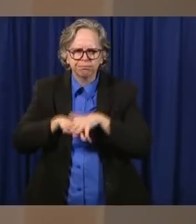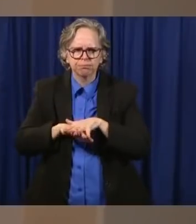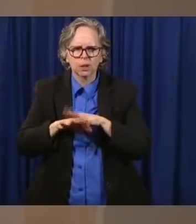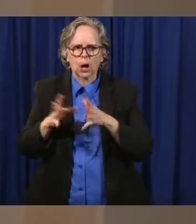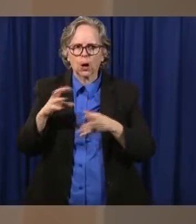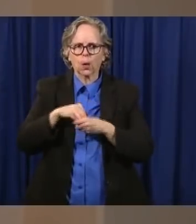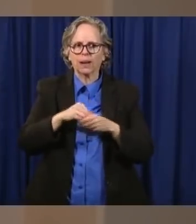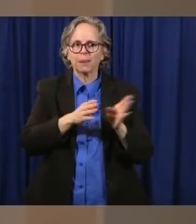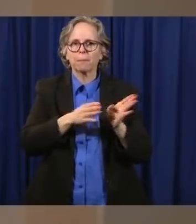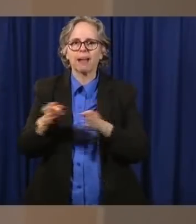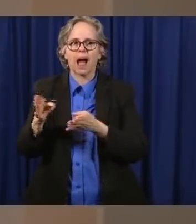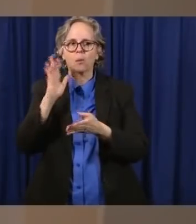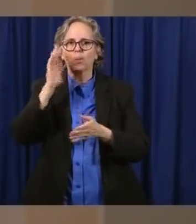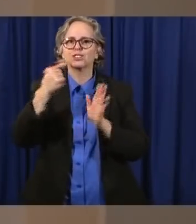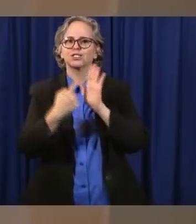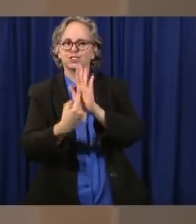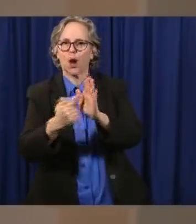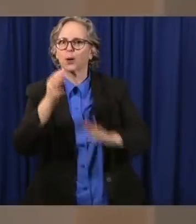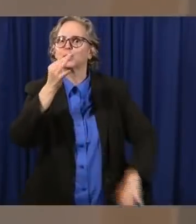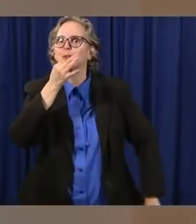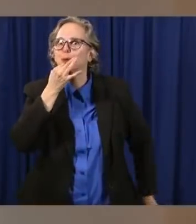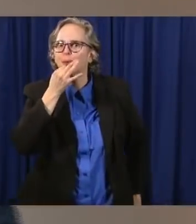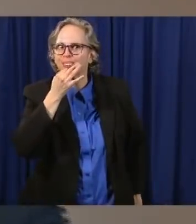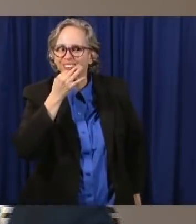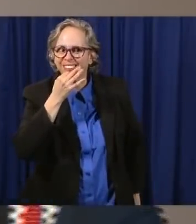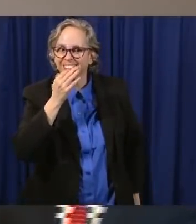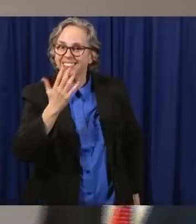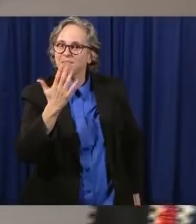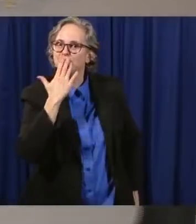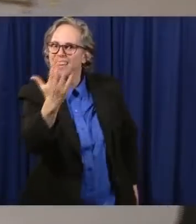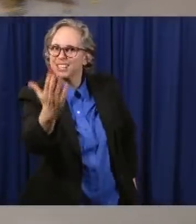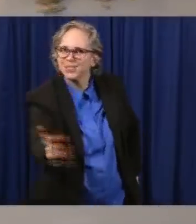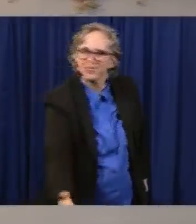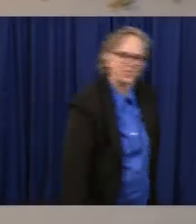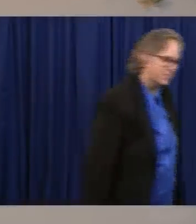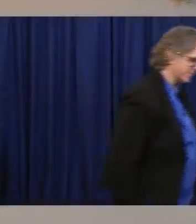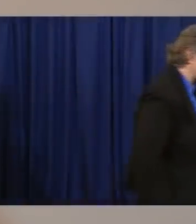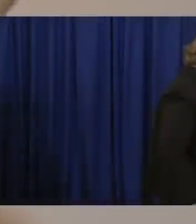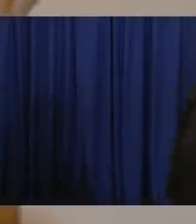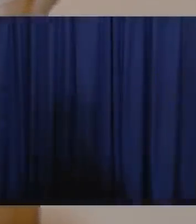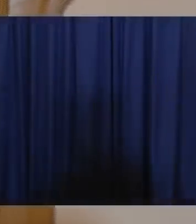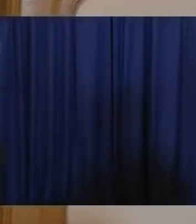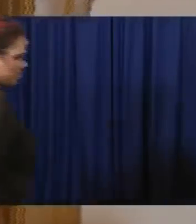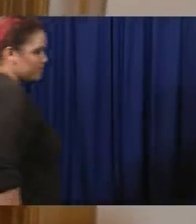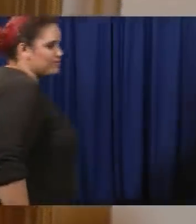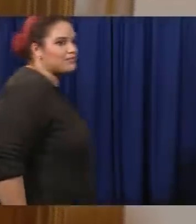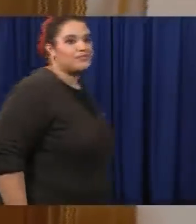here in the coming days. Thank you. Thanks.